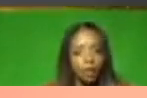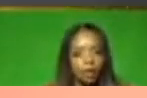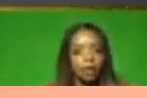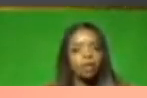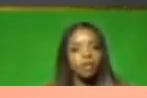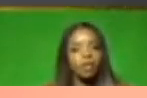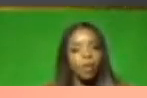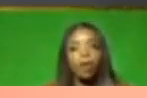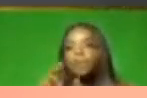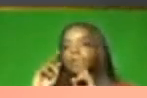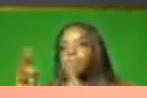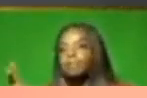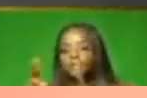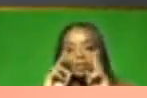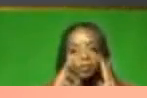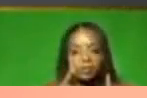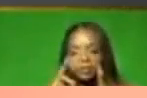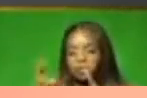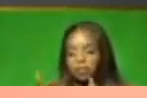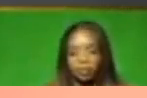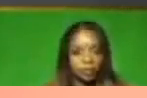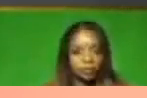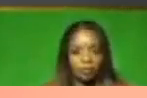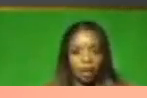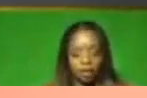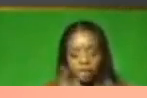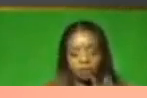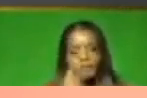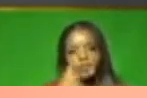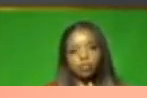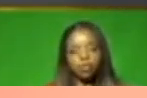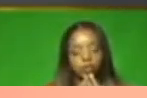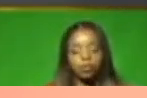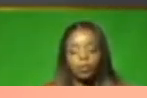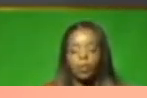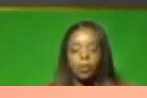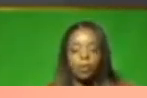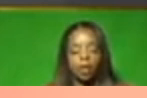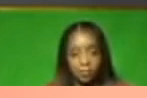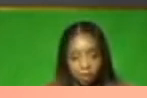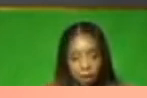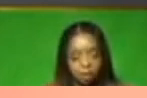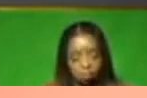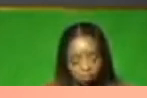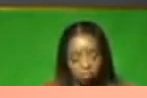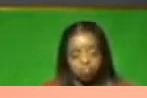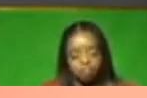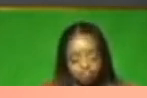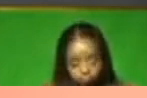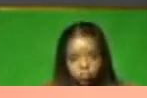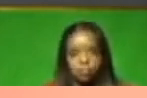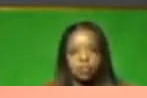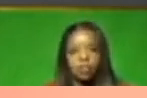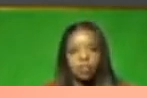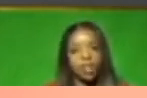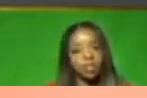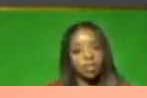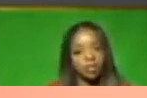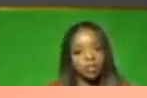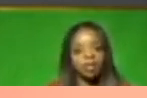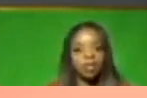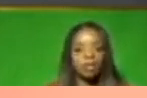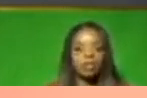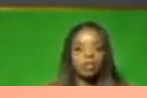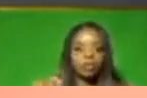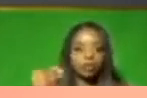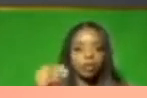projects that have been built or expanded as a result of these investments, and we have seen the